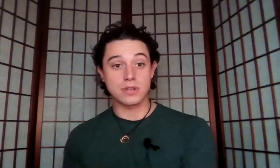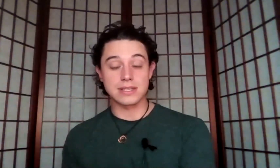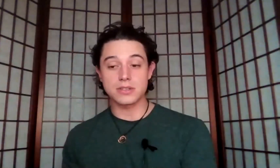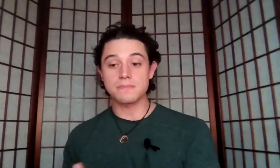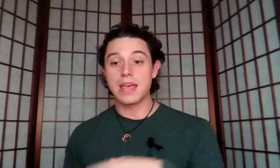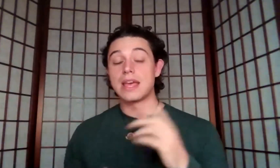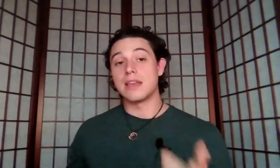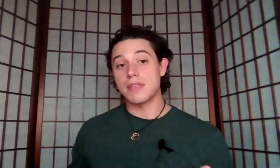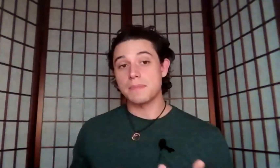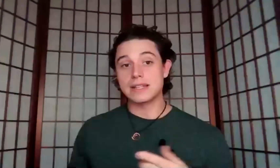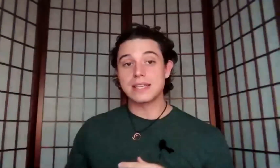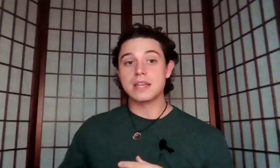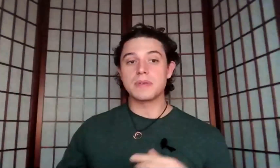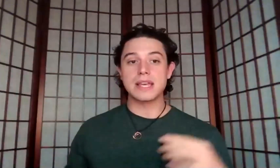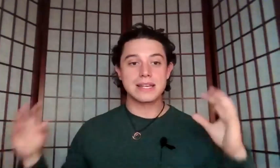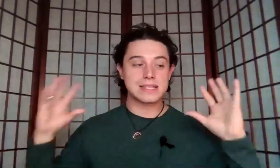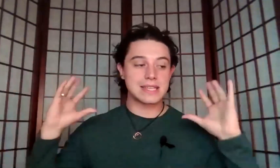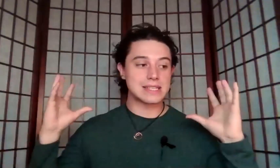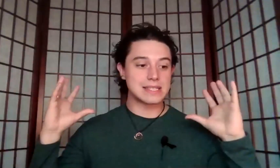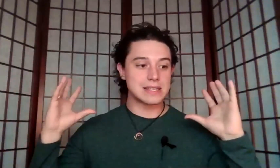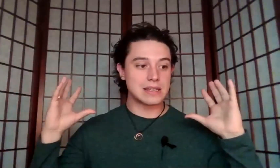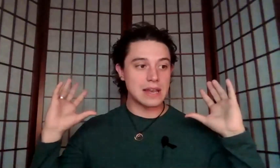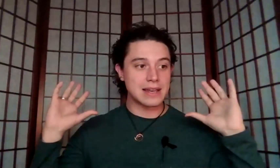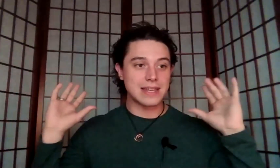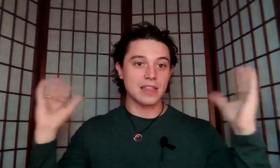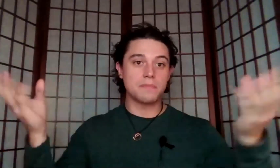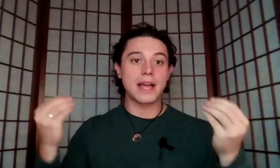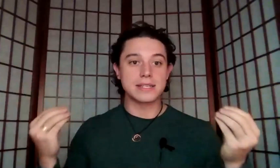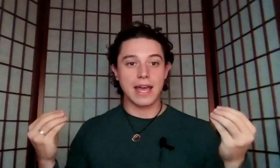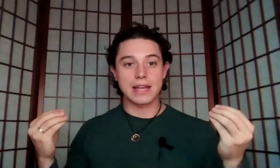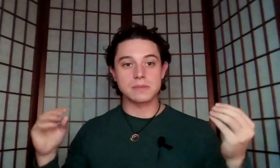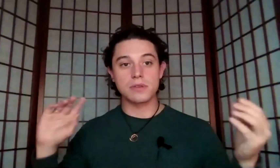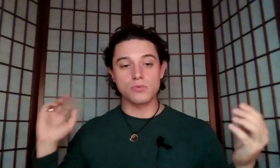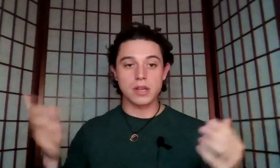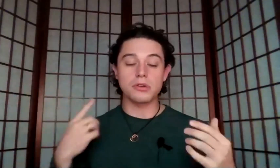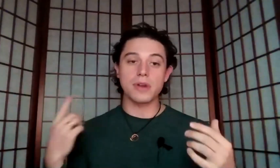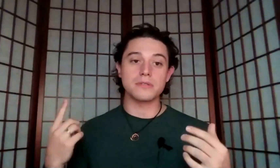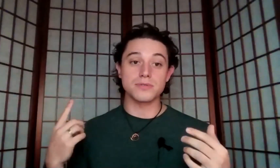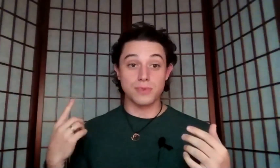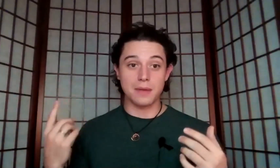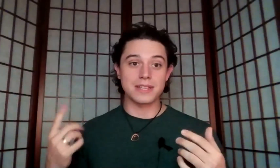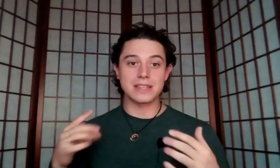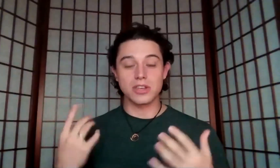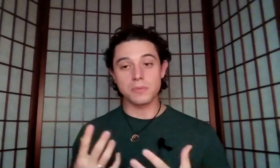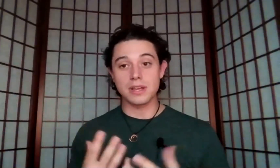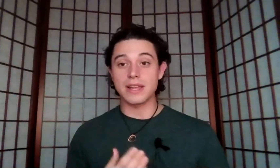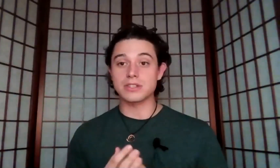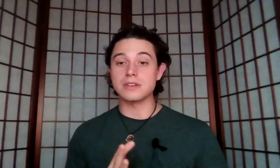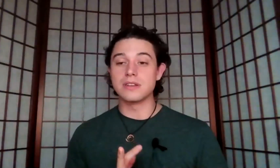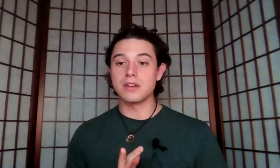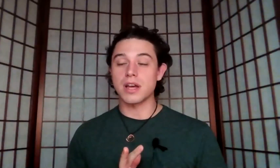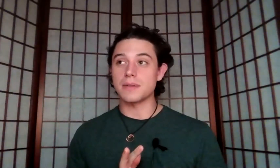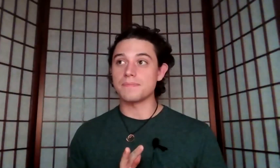is a transition. Now, that being said, because this death mindset has been running around rampant in the human